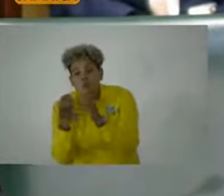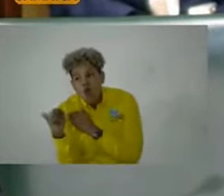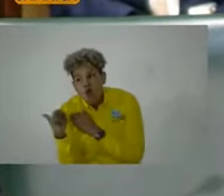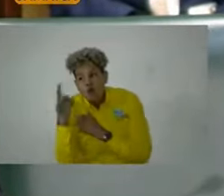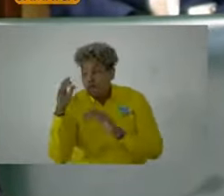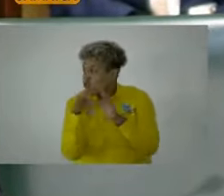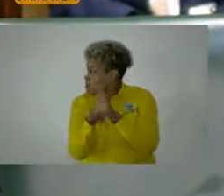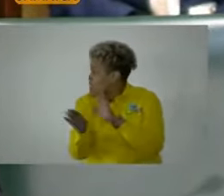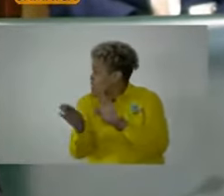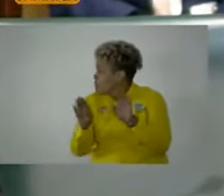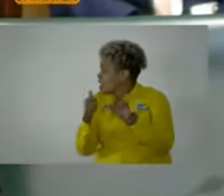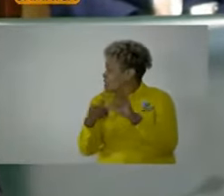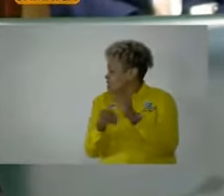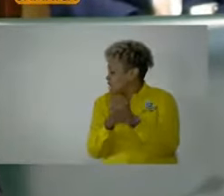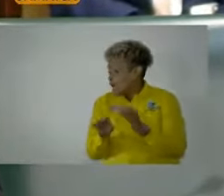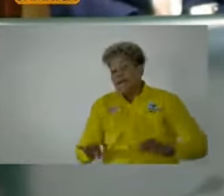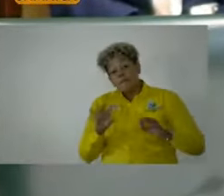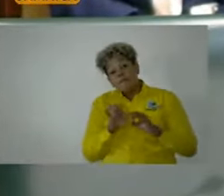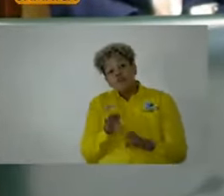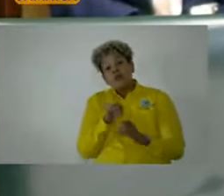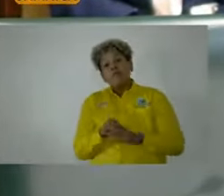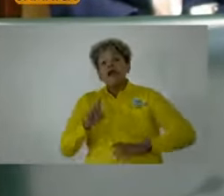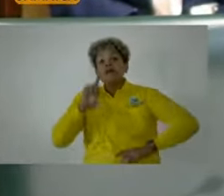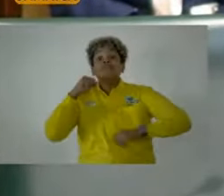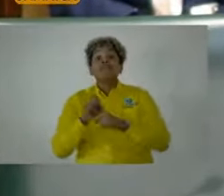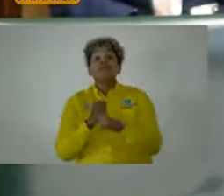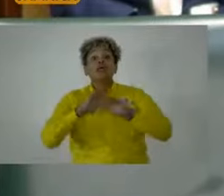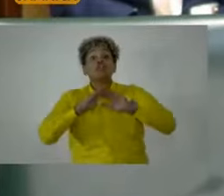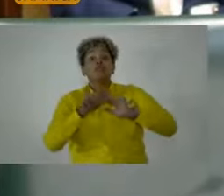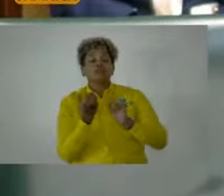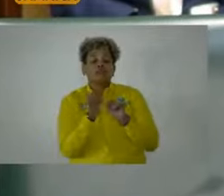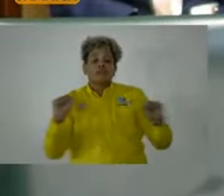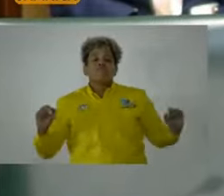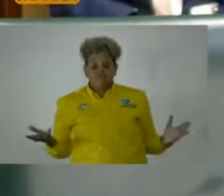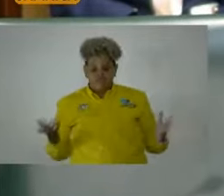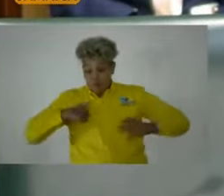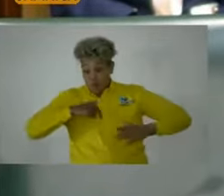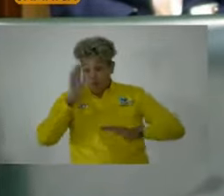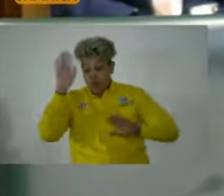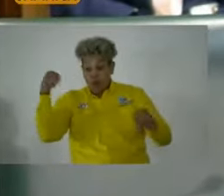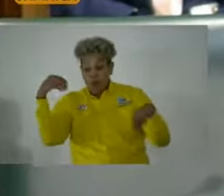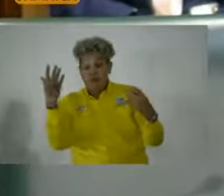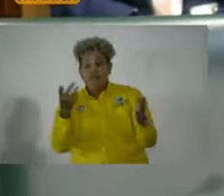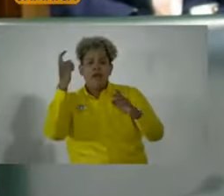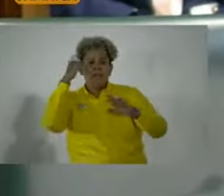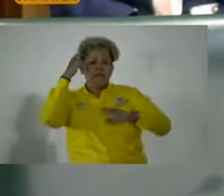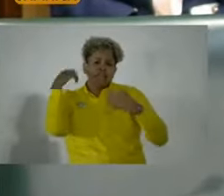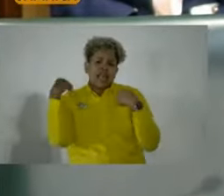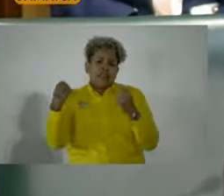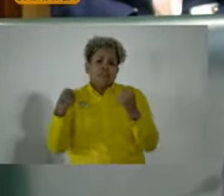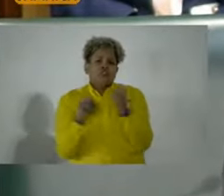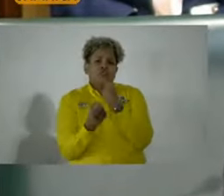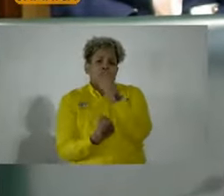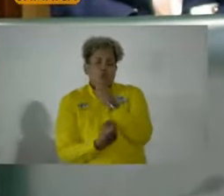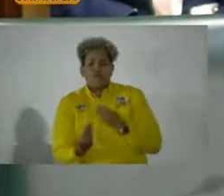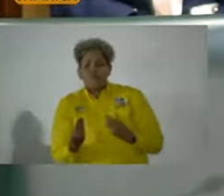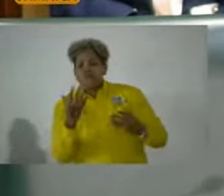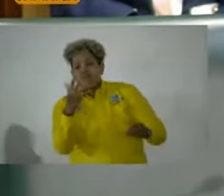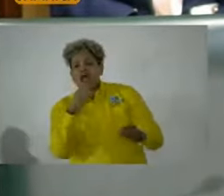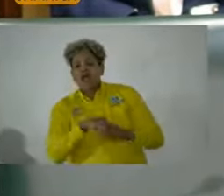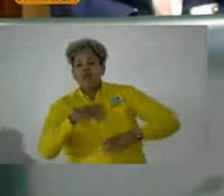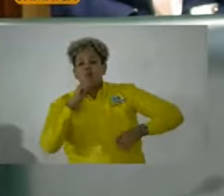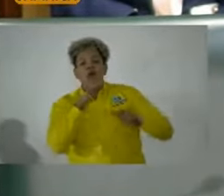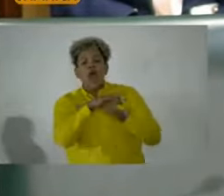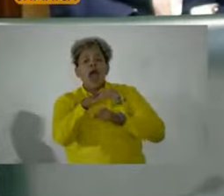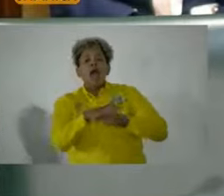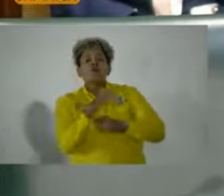criminal behavior. It is an important part of making Jamaica safe. And we will provide mental health support, including